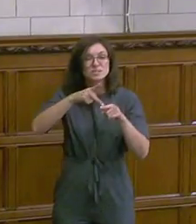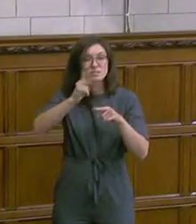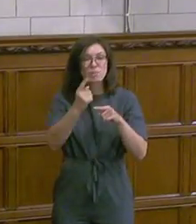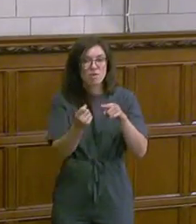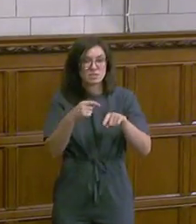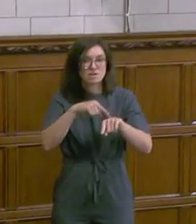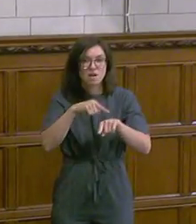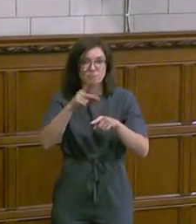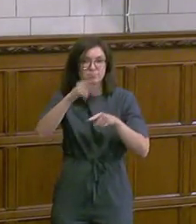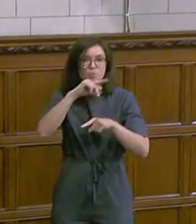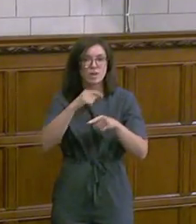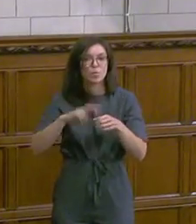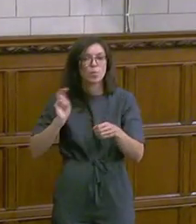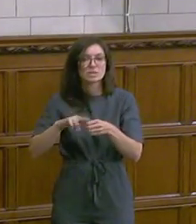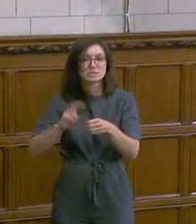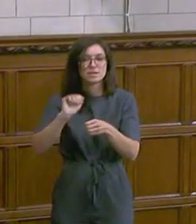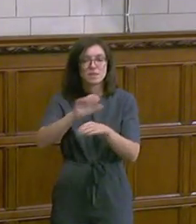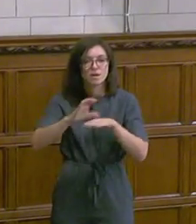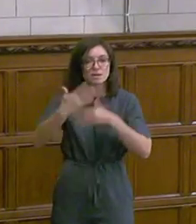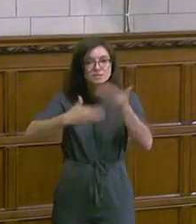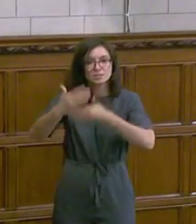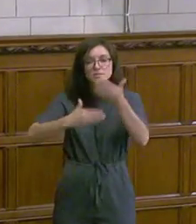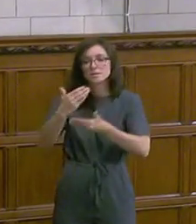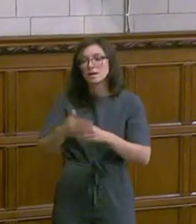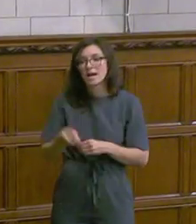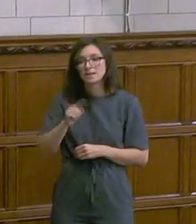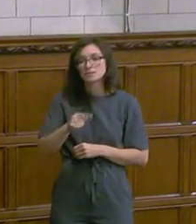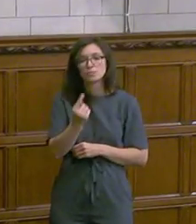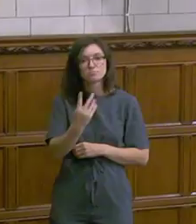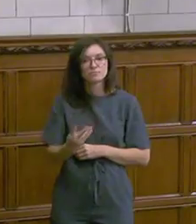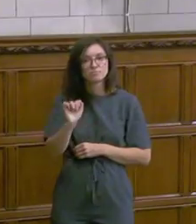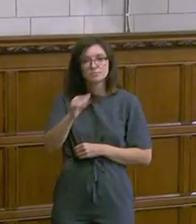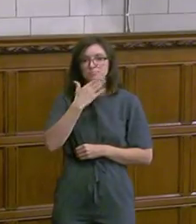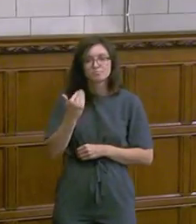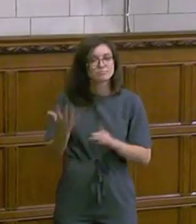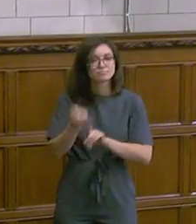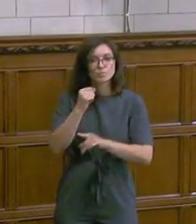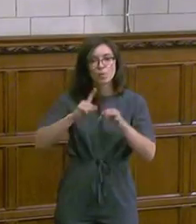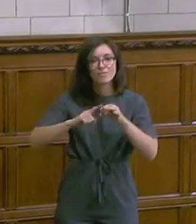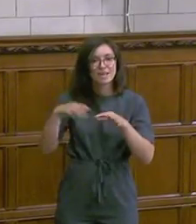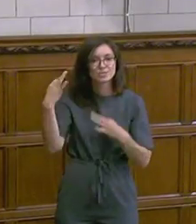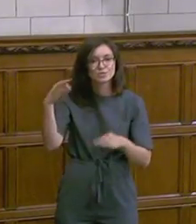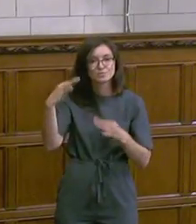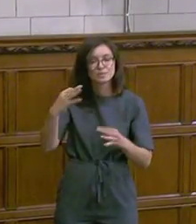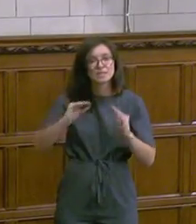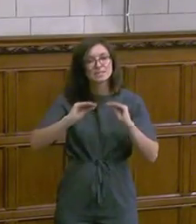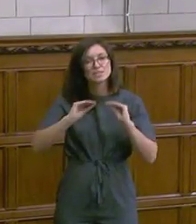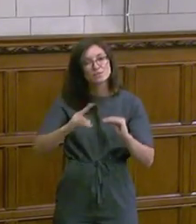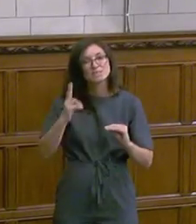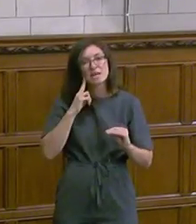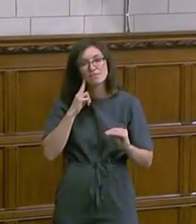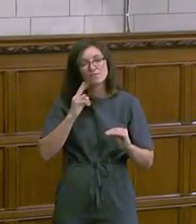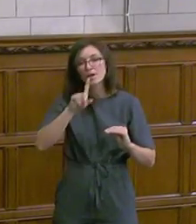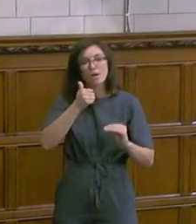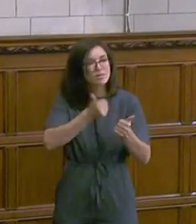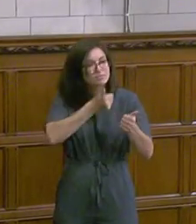peers, and 1/4 don't gain any qualification. Teachers of the deaf are unable to provide advice to mainstream college